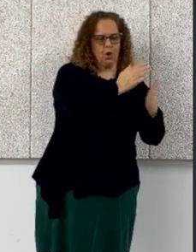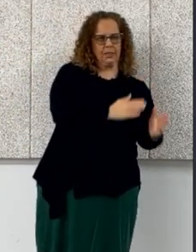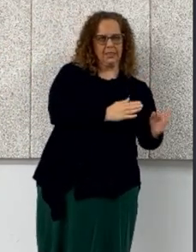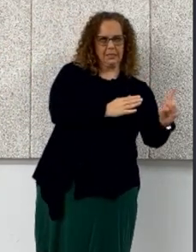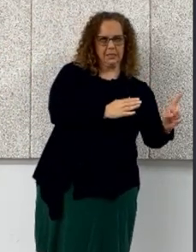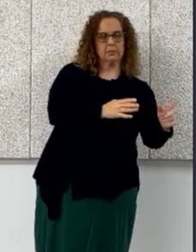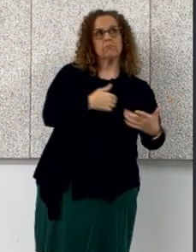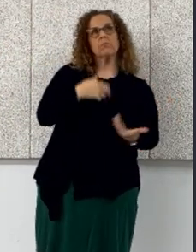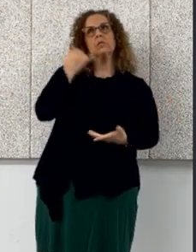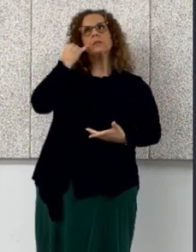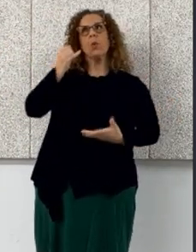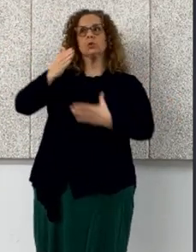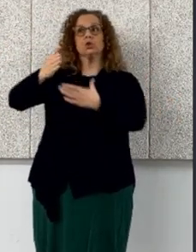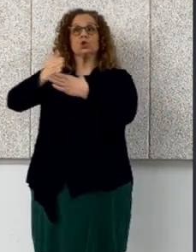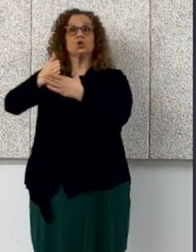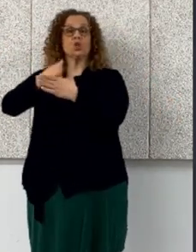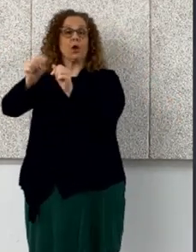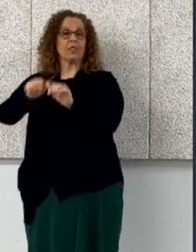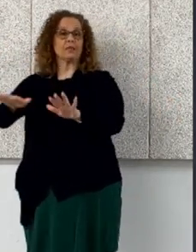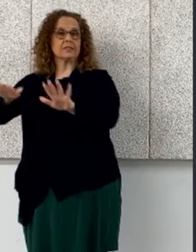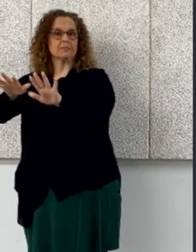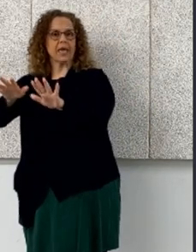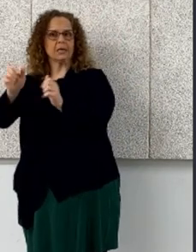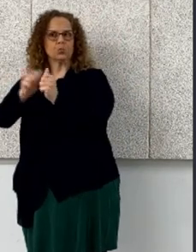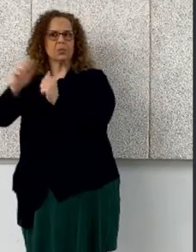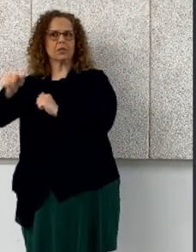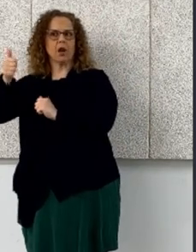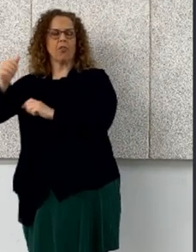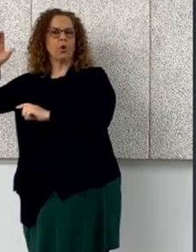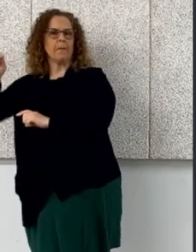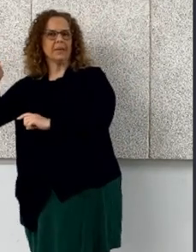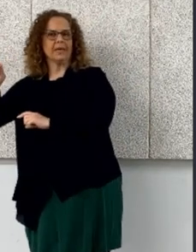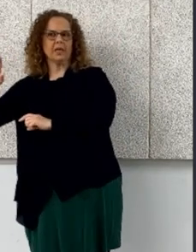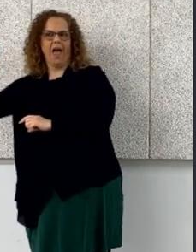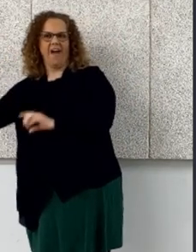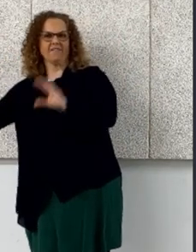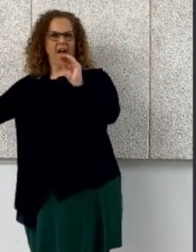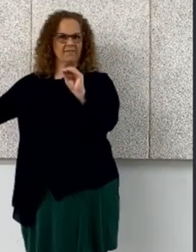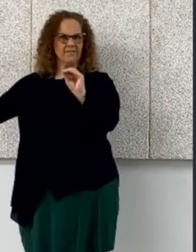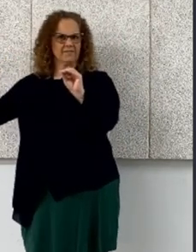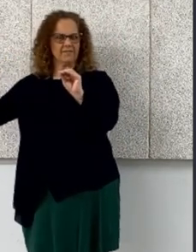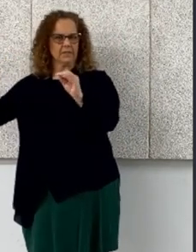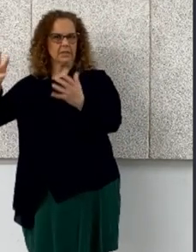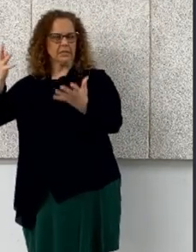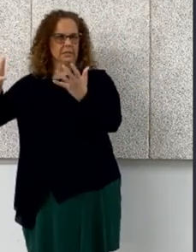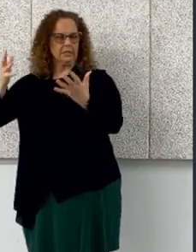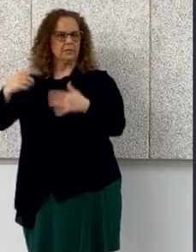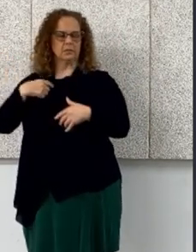shared the space with another entity 50% of the time? What if we, like, we went through all these different